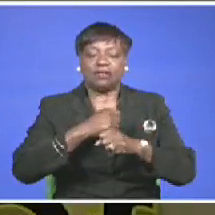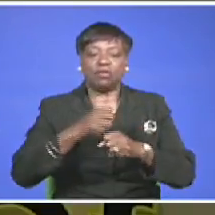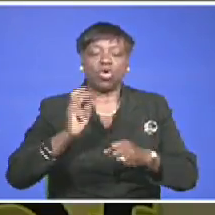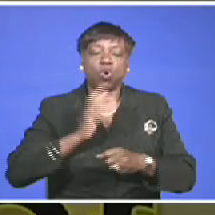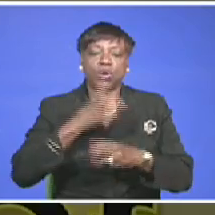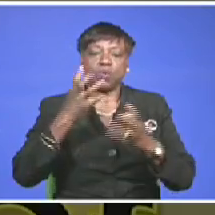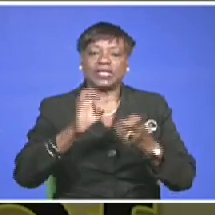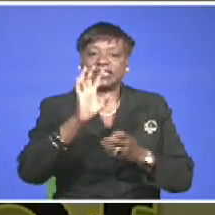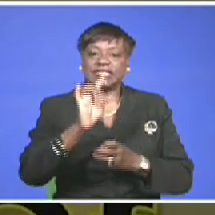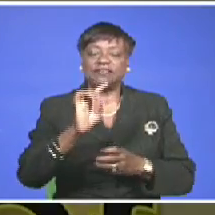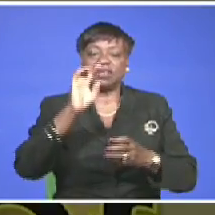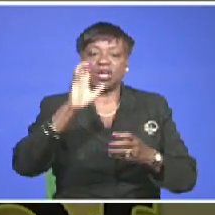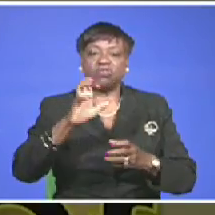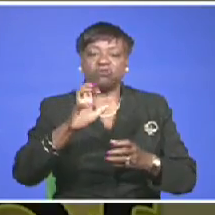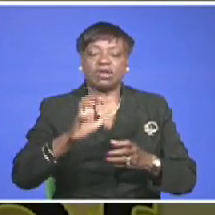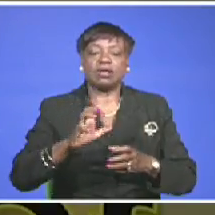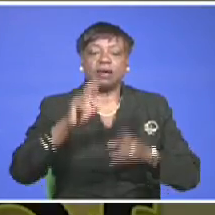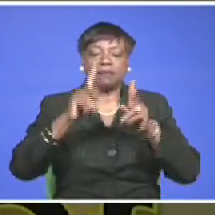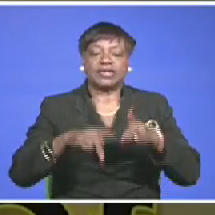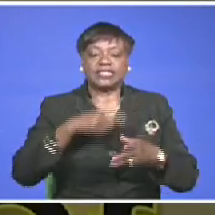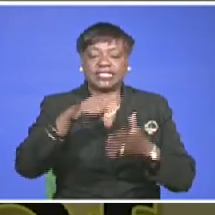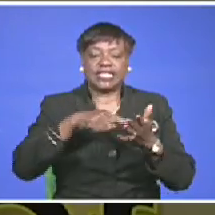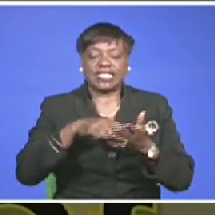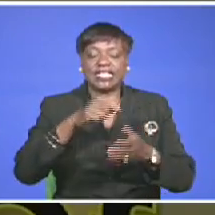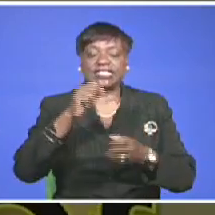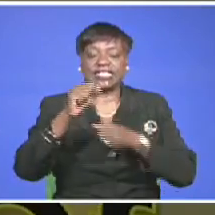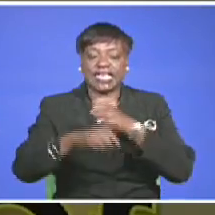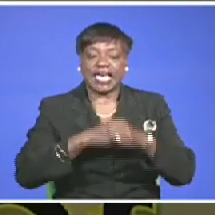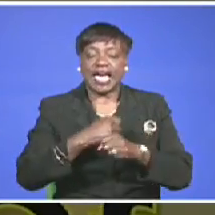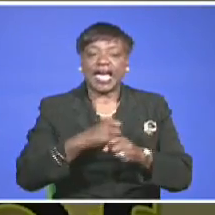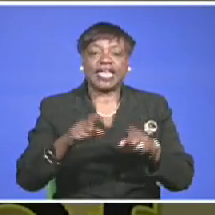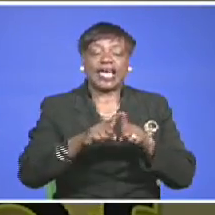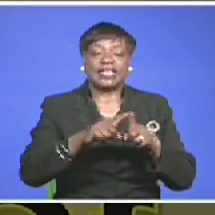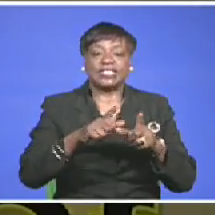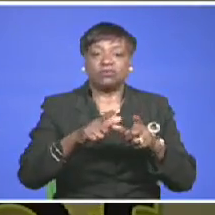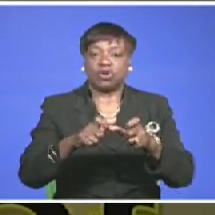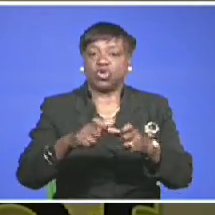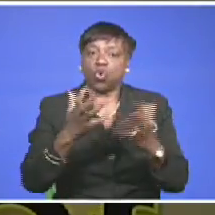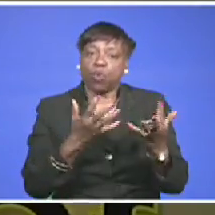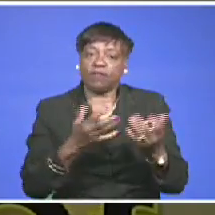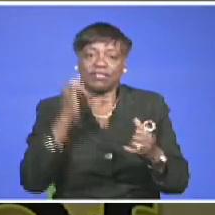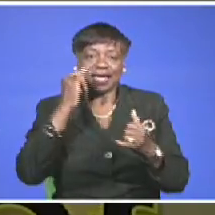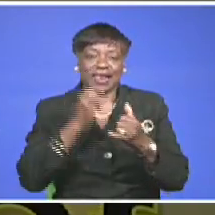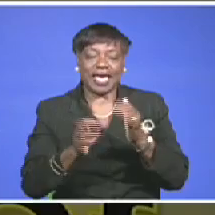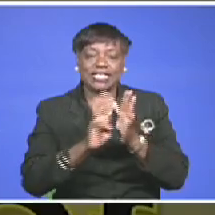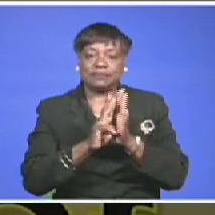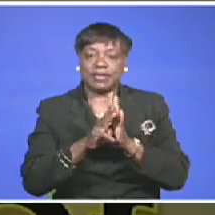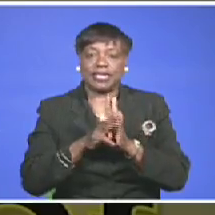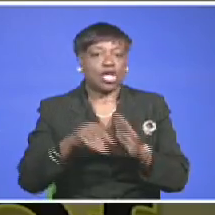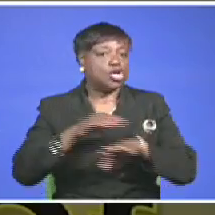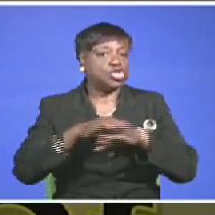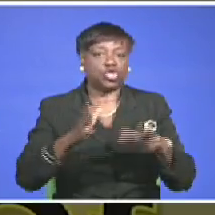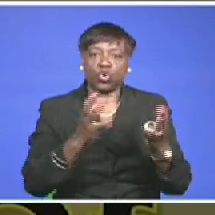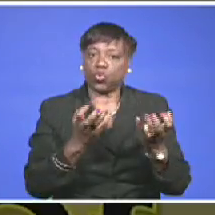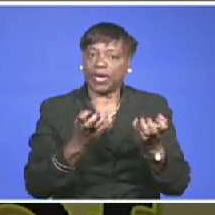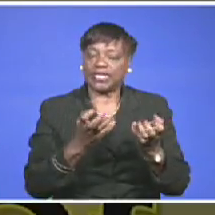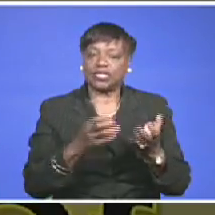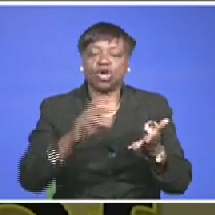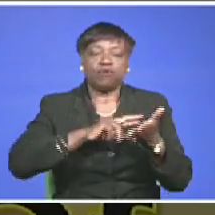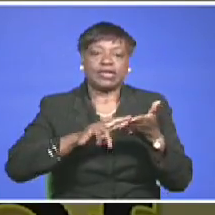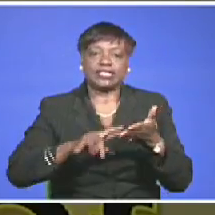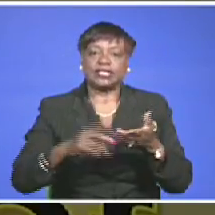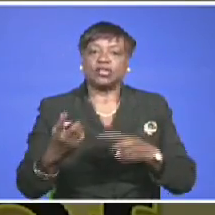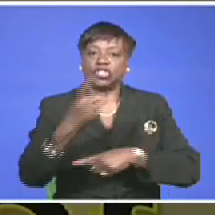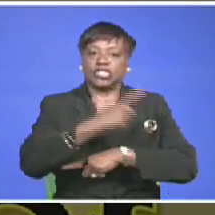this year. And I know as a runner, you wait till the last minute, but we're saying don't wait till the last minute. Register today. You can register at Chapter 1